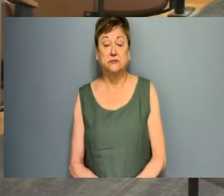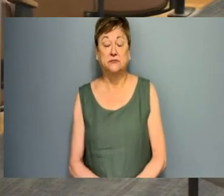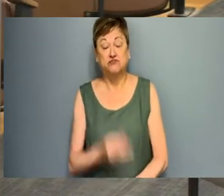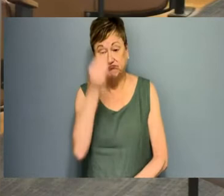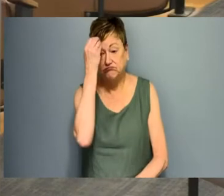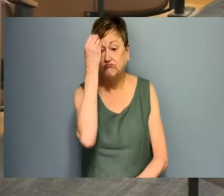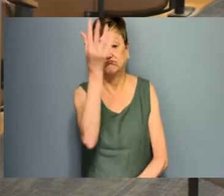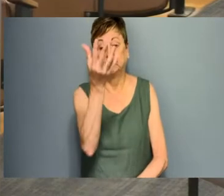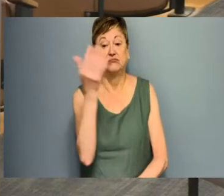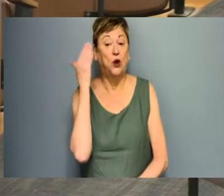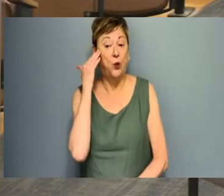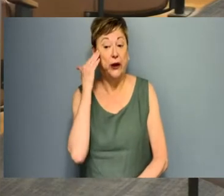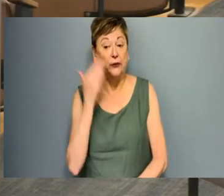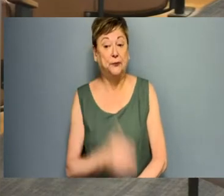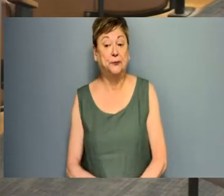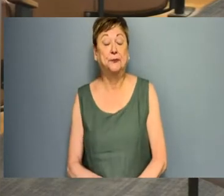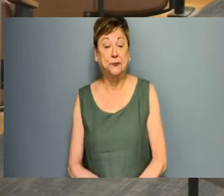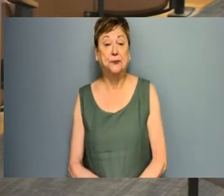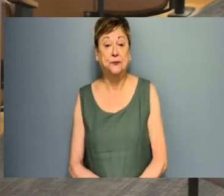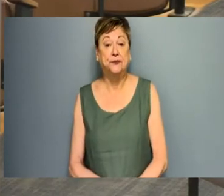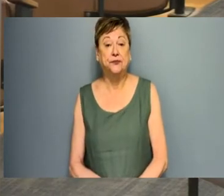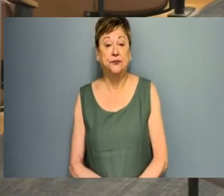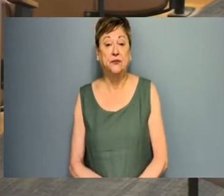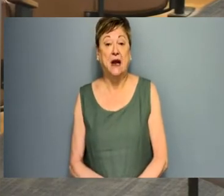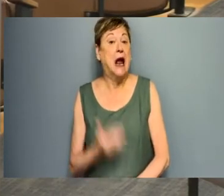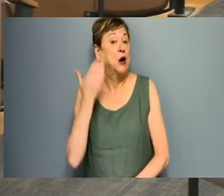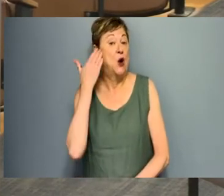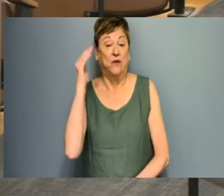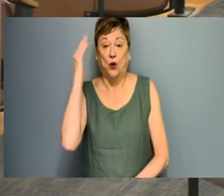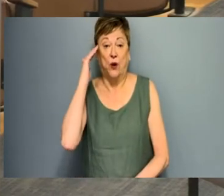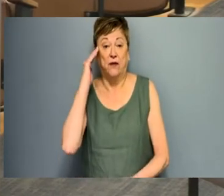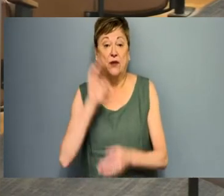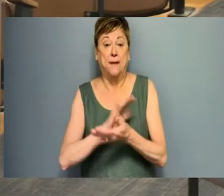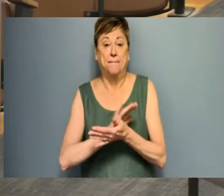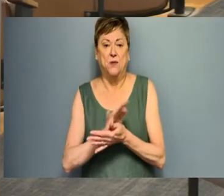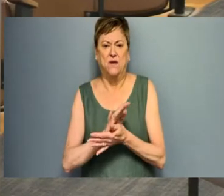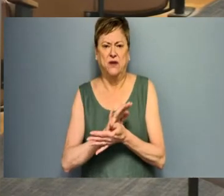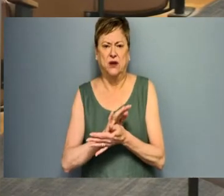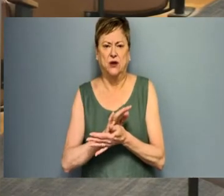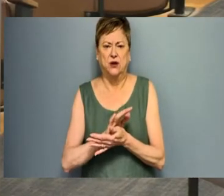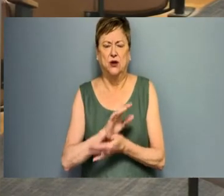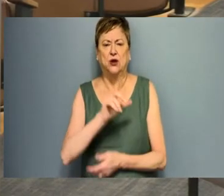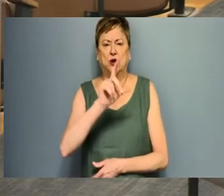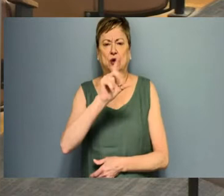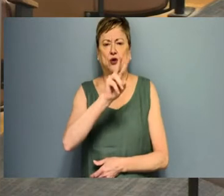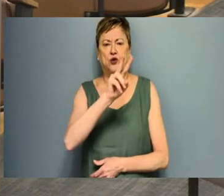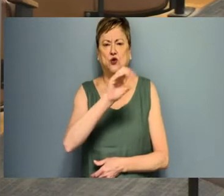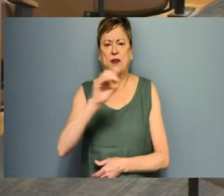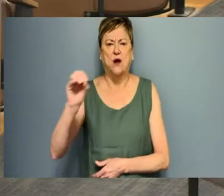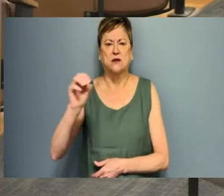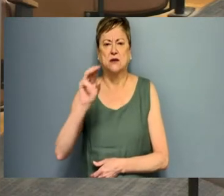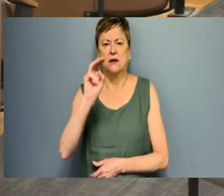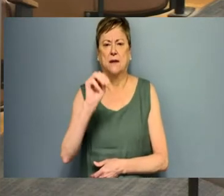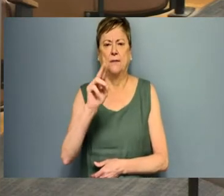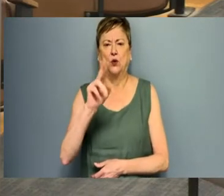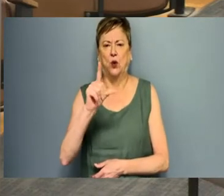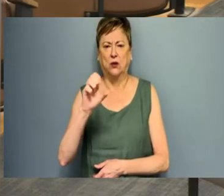aware. Mm-hmm. I don't know if you're aware of the movie 2000 Mules that just came out